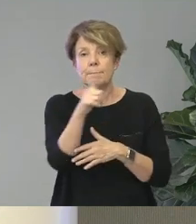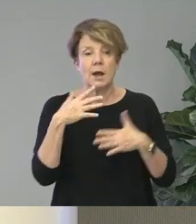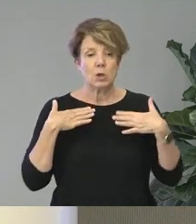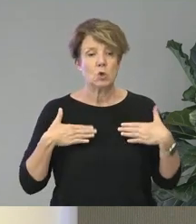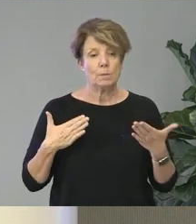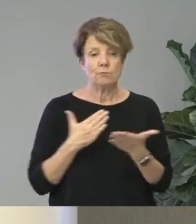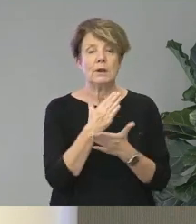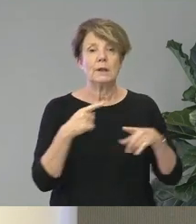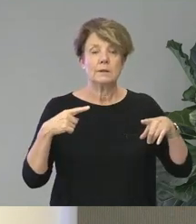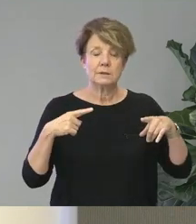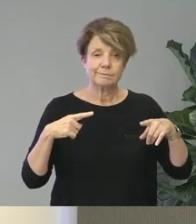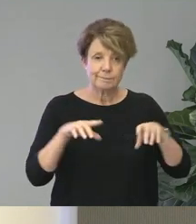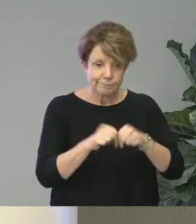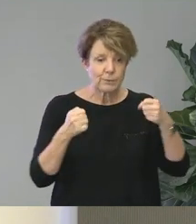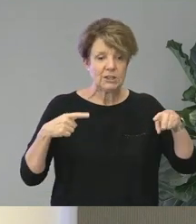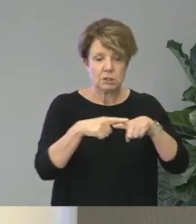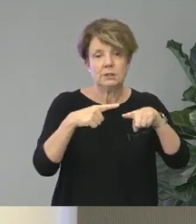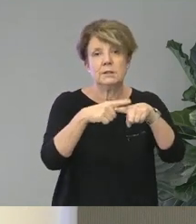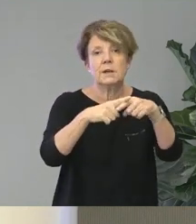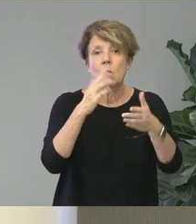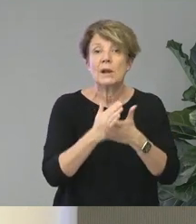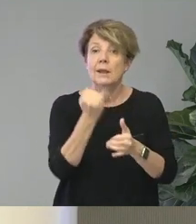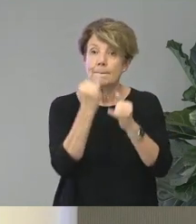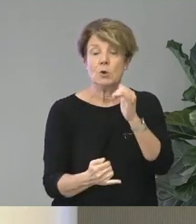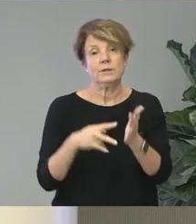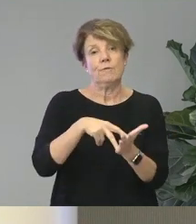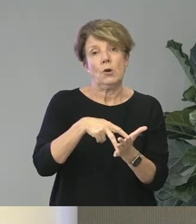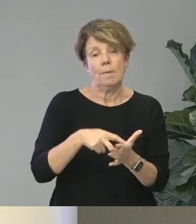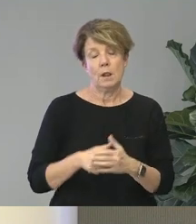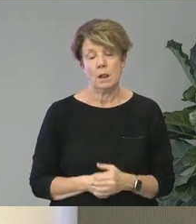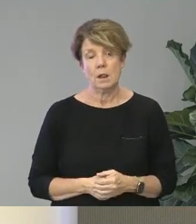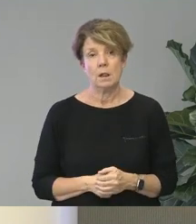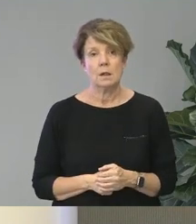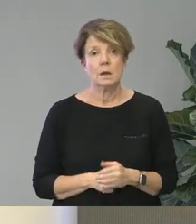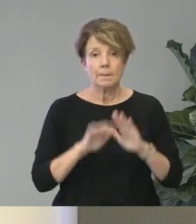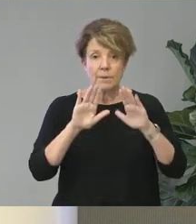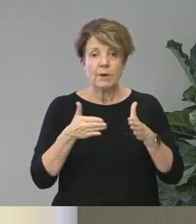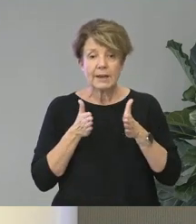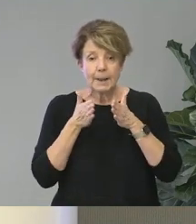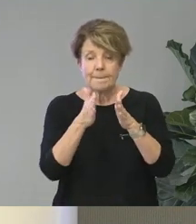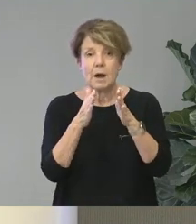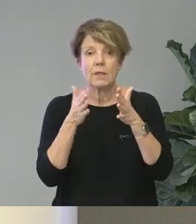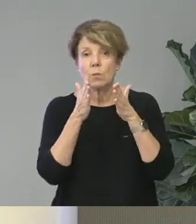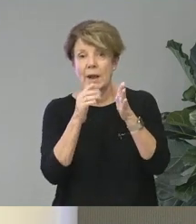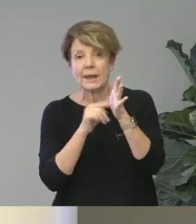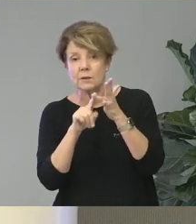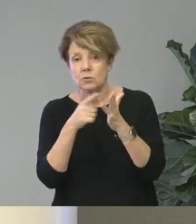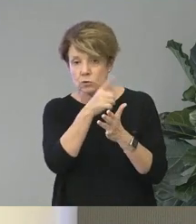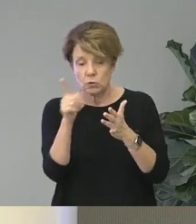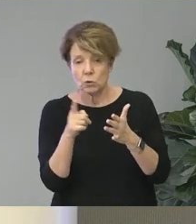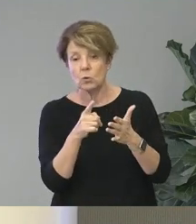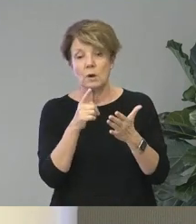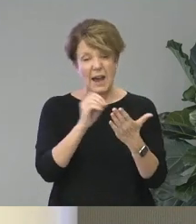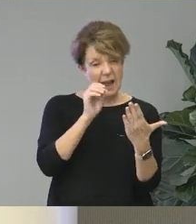most vulnerable among us. Providing a pathway to enforceable remedies in a Human Rights